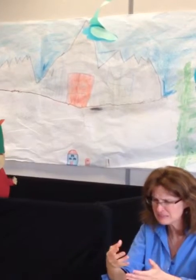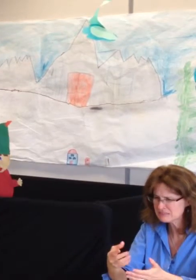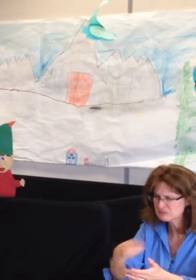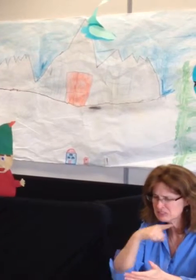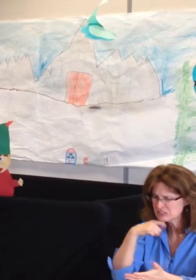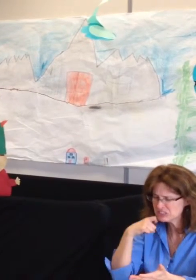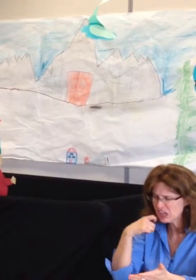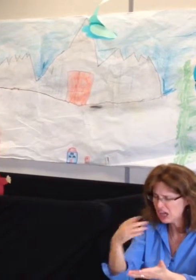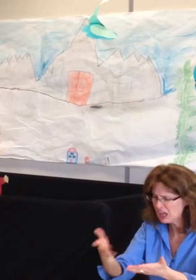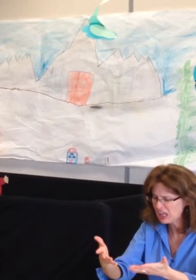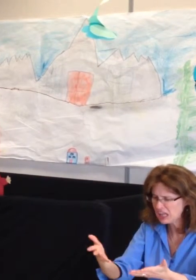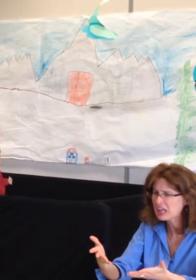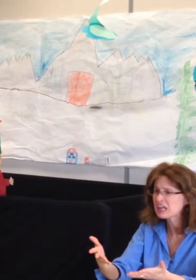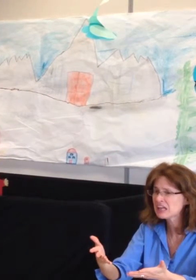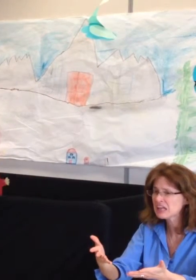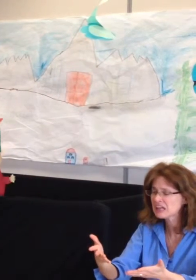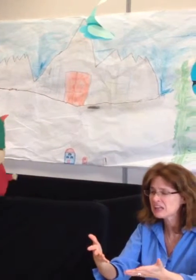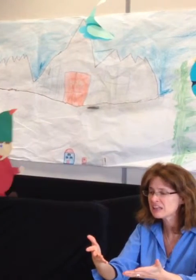His father decided to